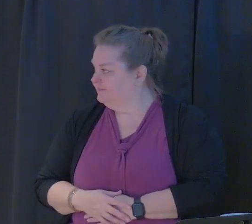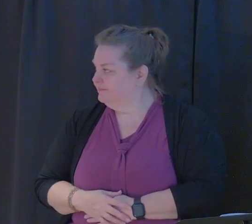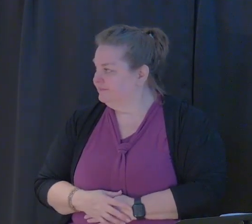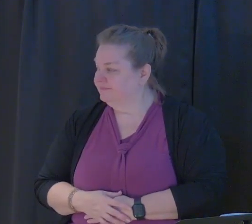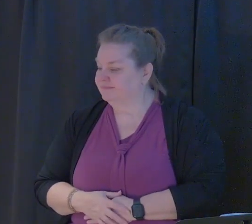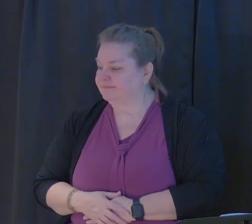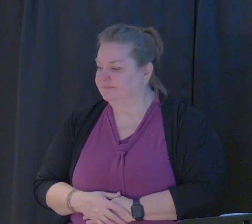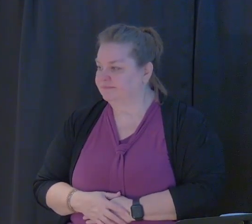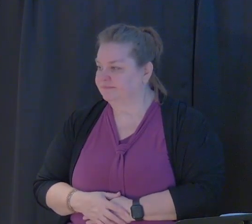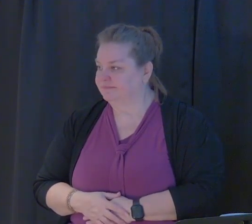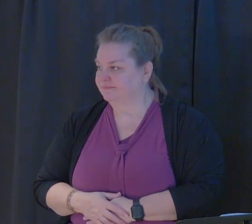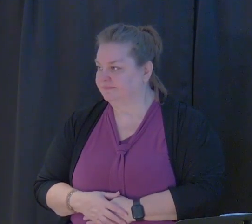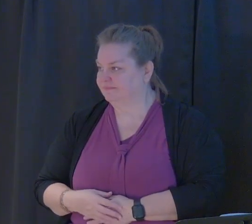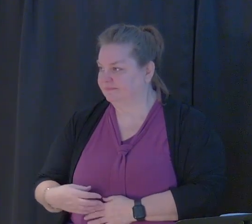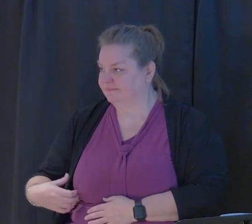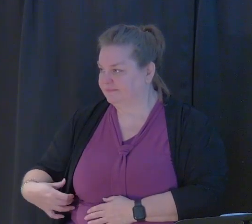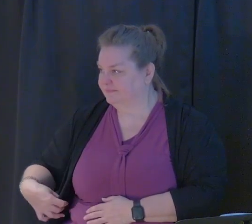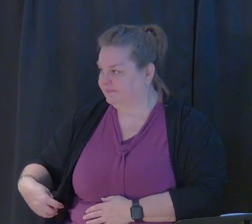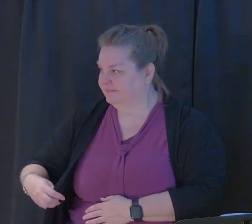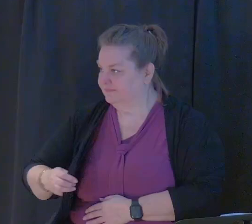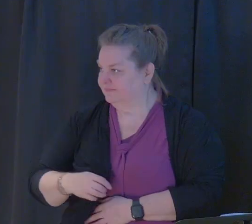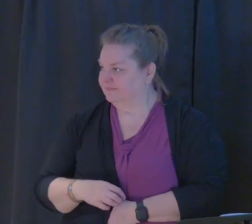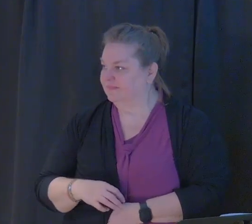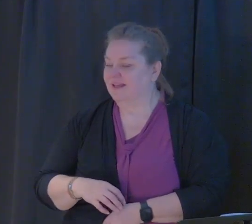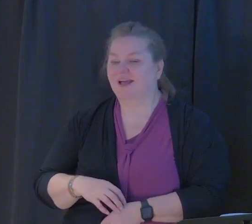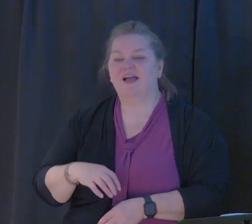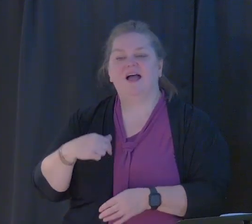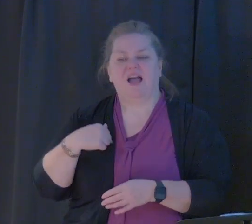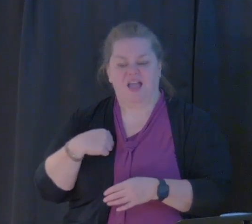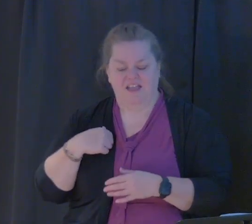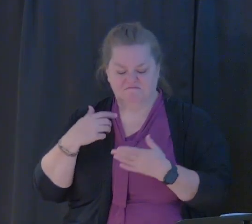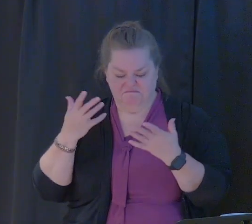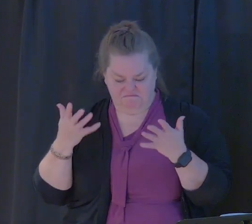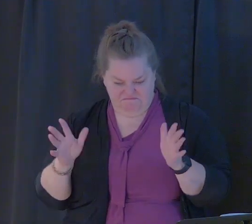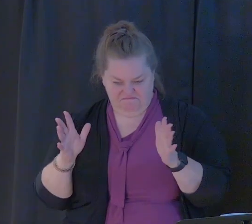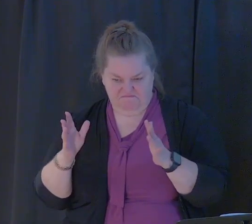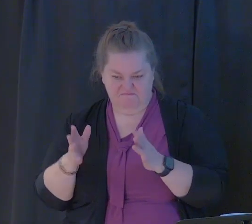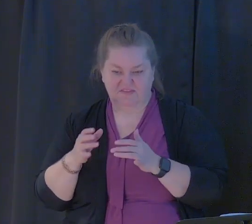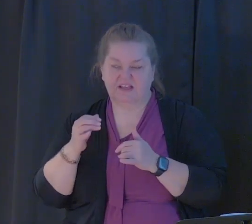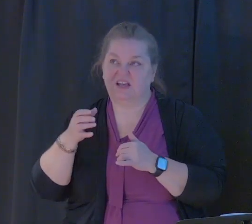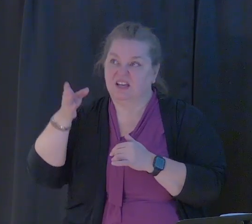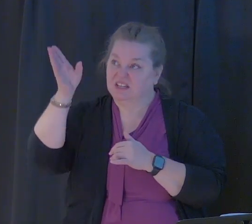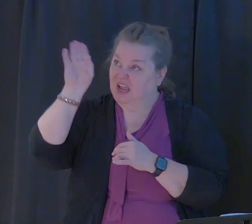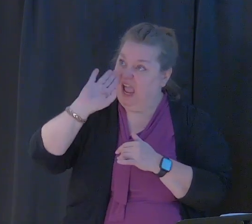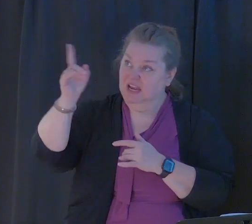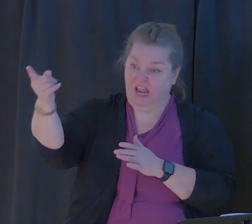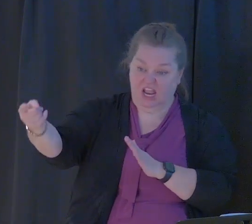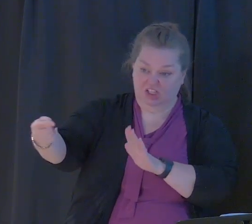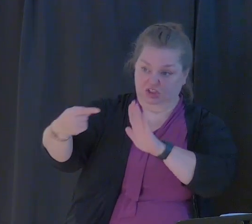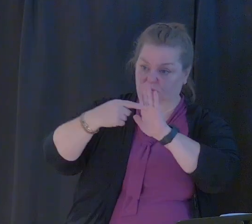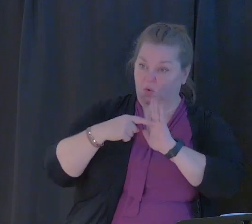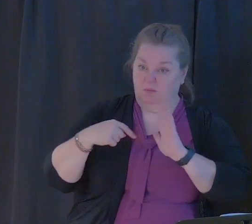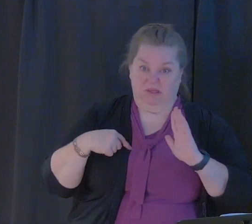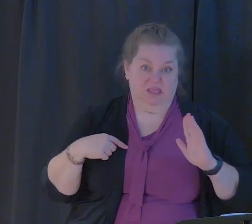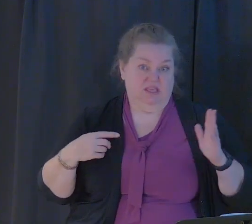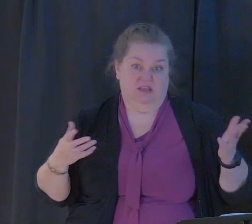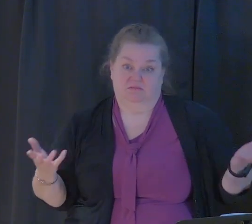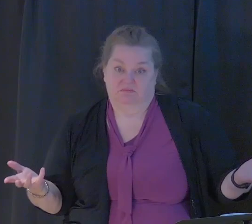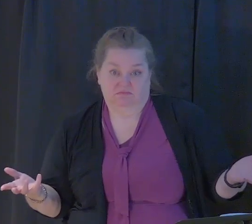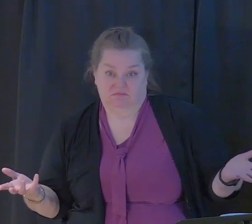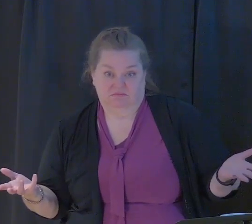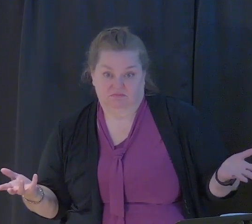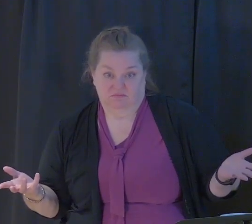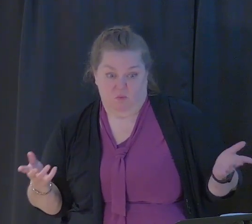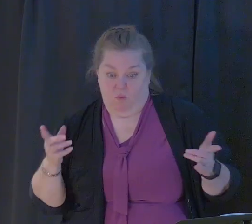dealing with this, I came to the conclusion that God had not shown me at all what I had